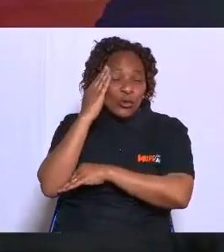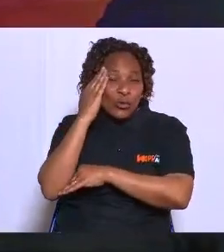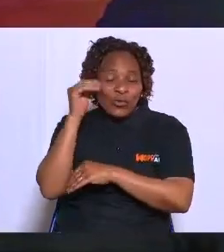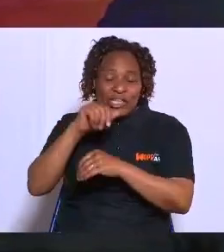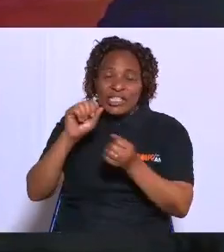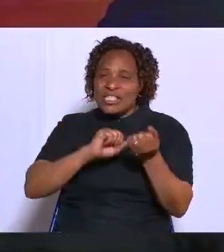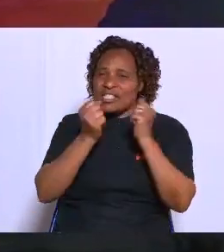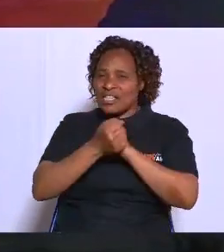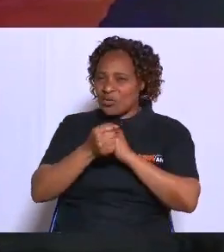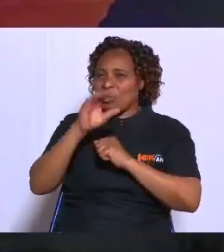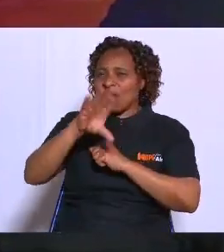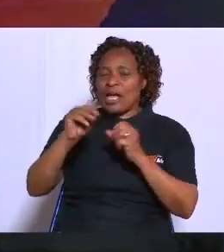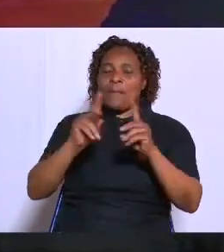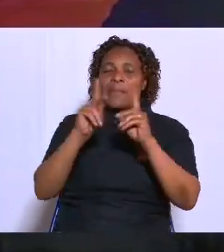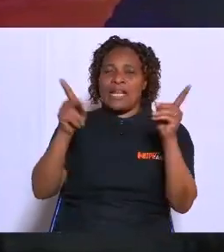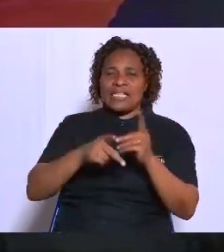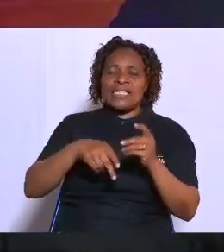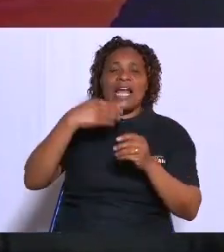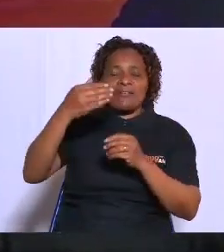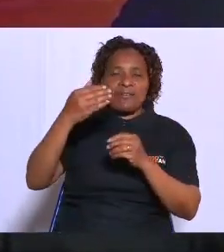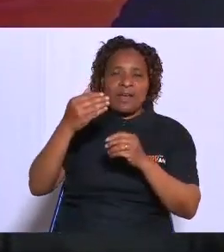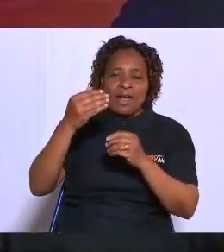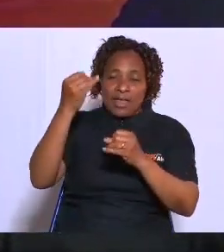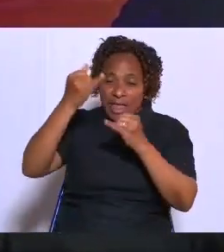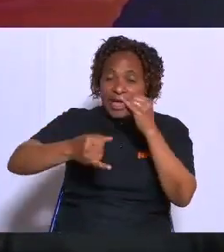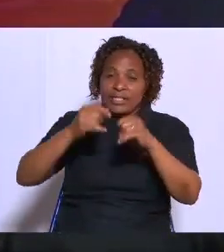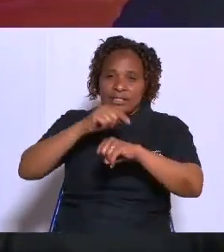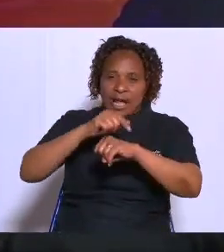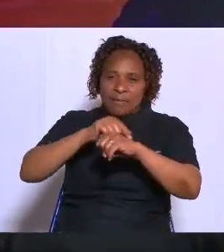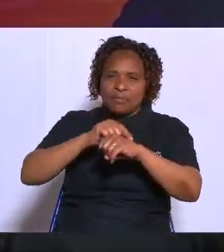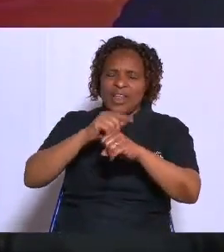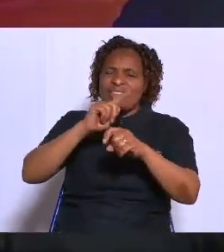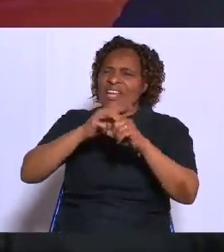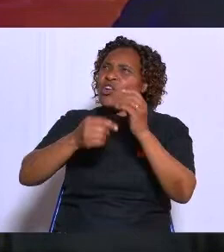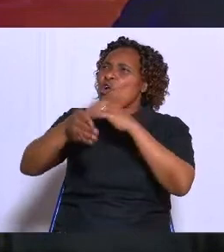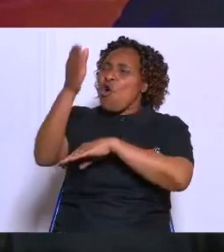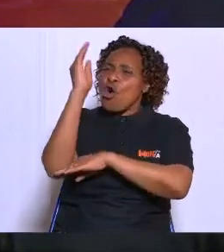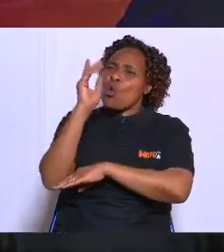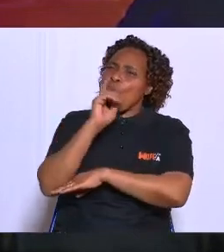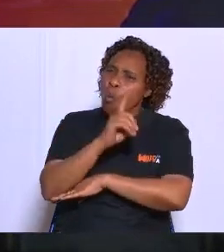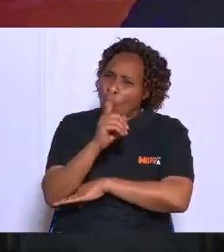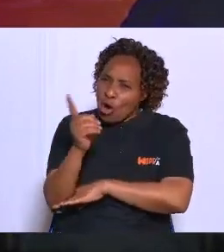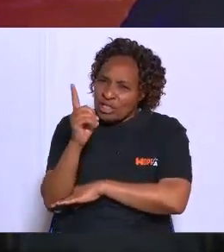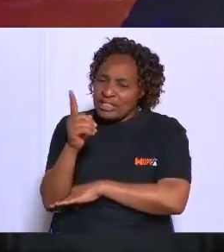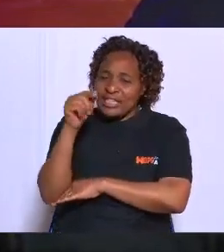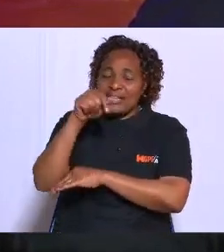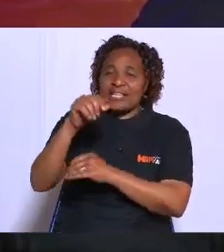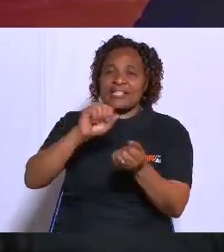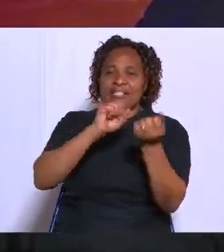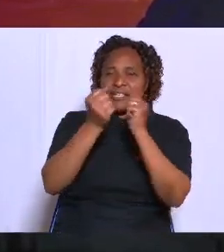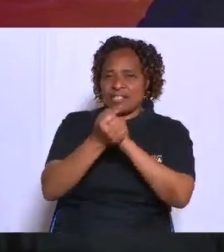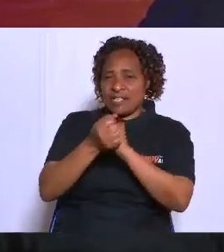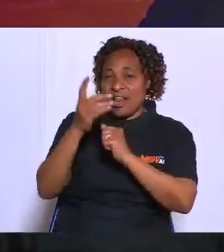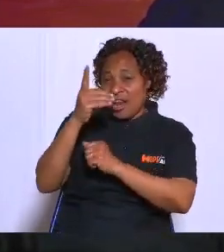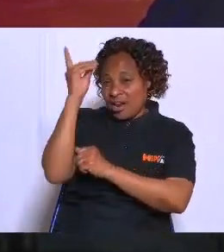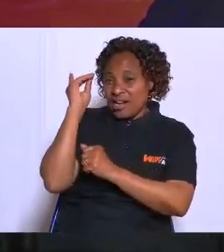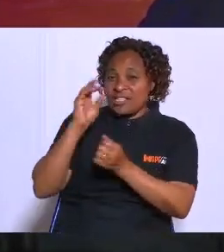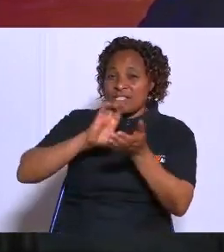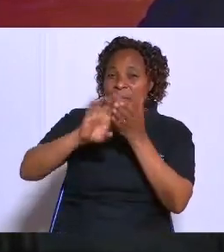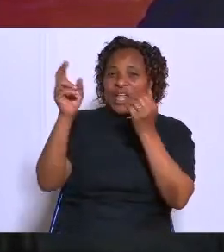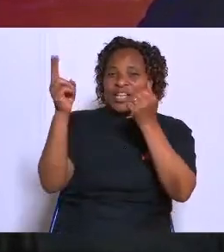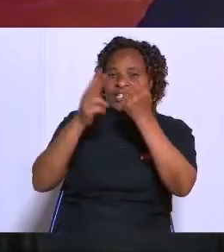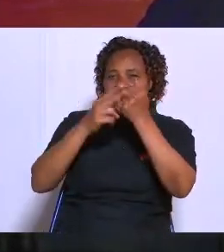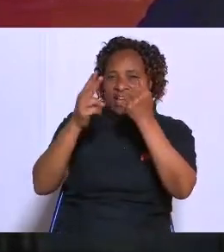would take place ahead of time and God warns us against that change in Daniel chapter 7